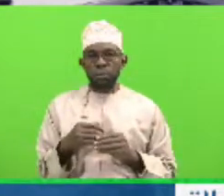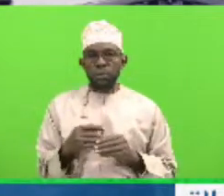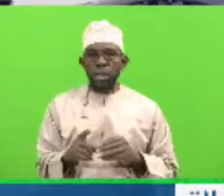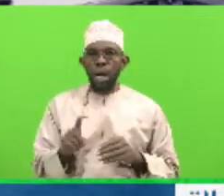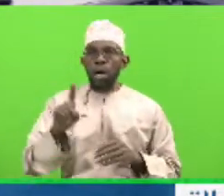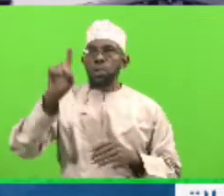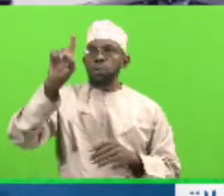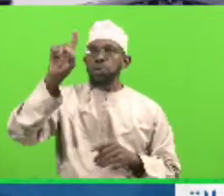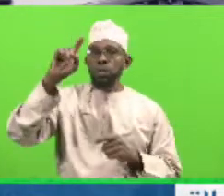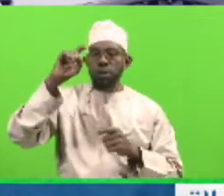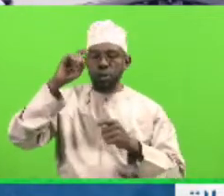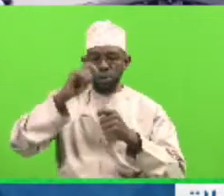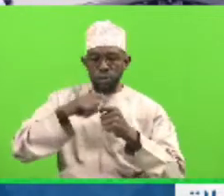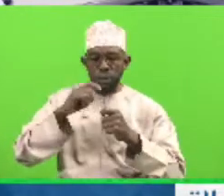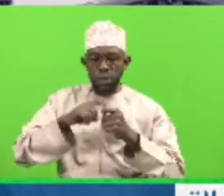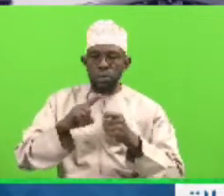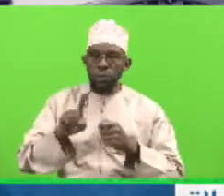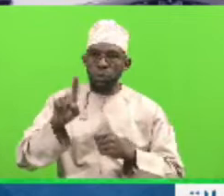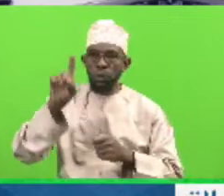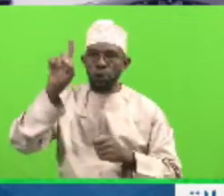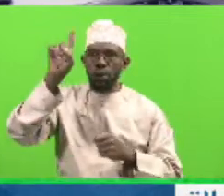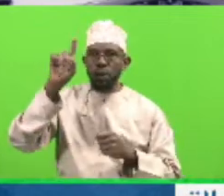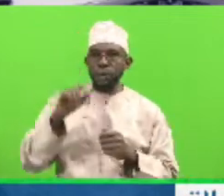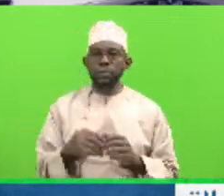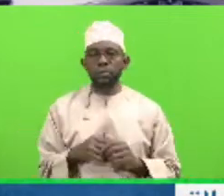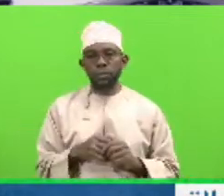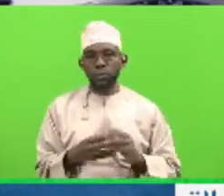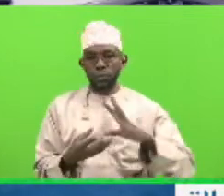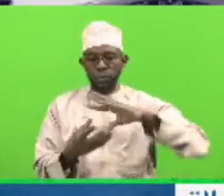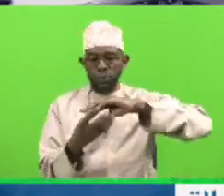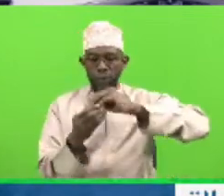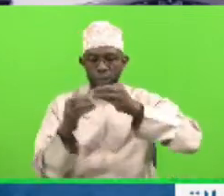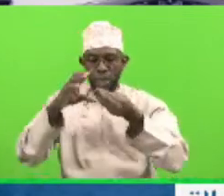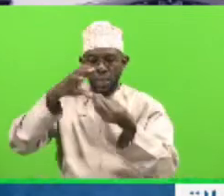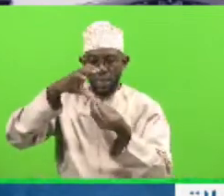Allah subhanahu wa ta'ala, the creator,